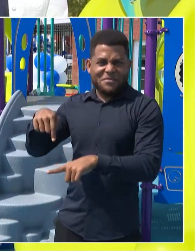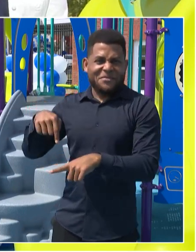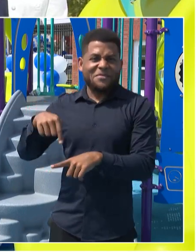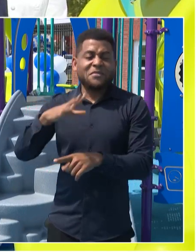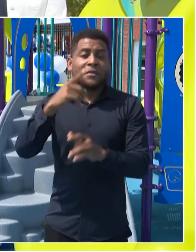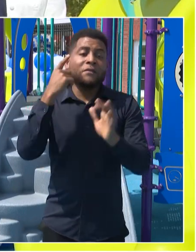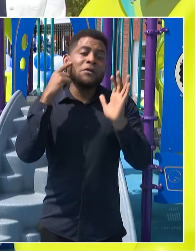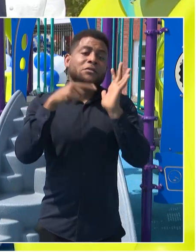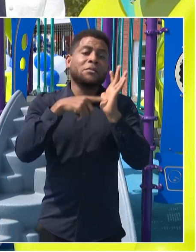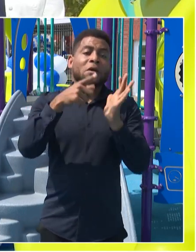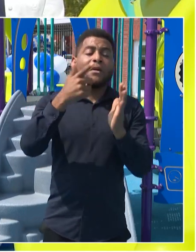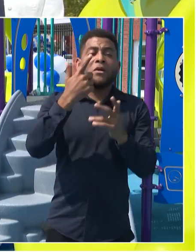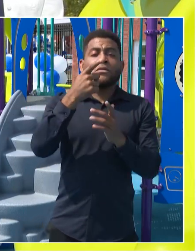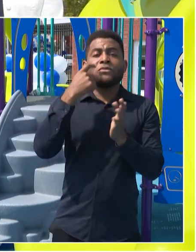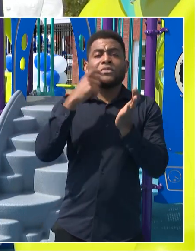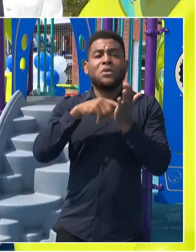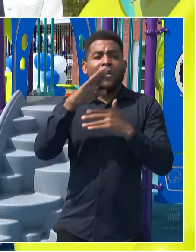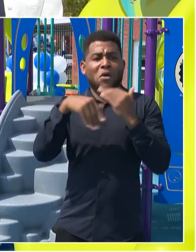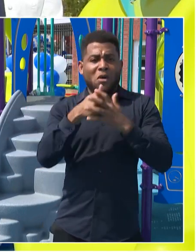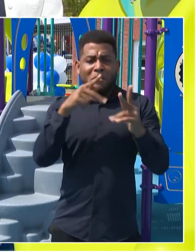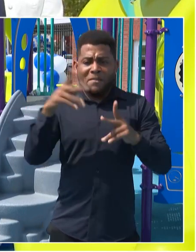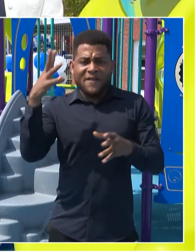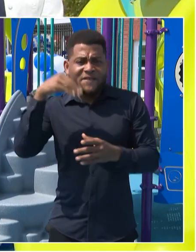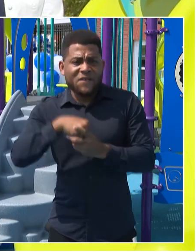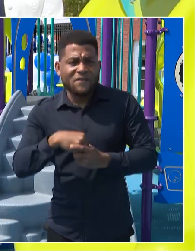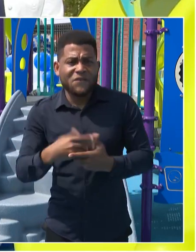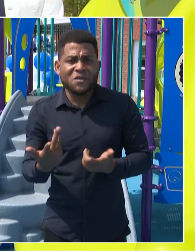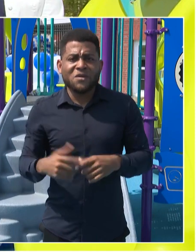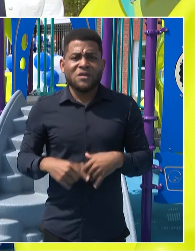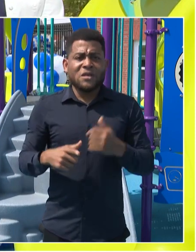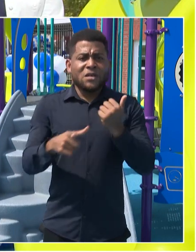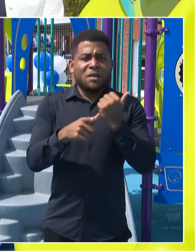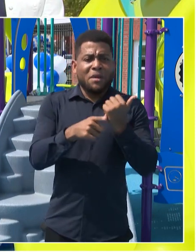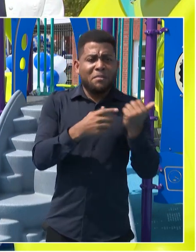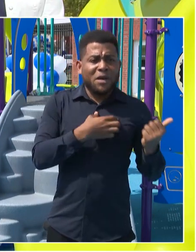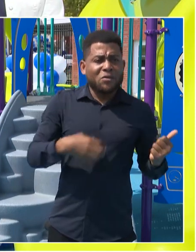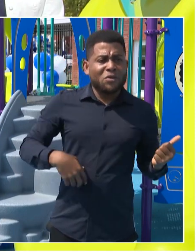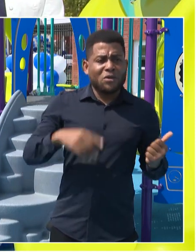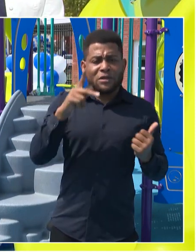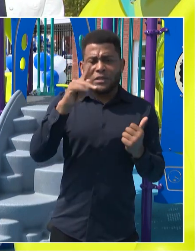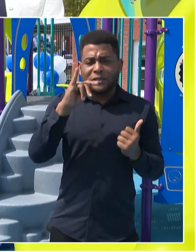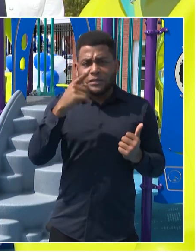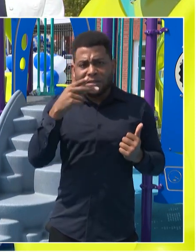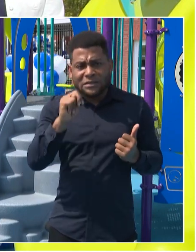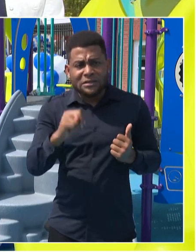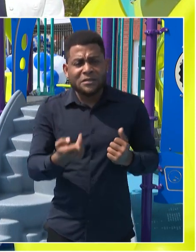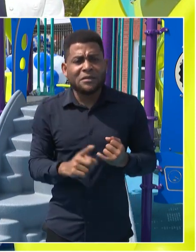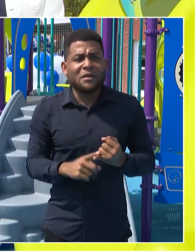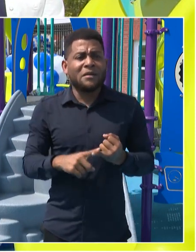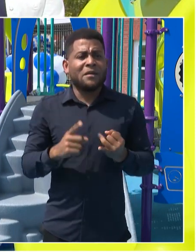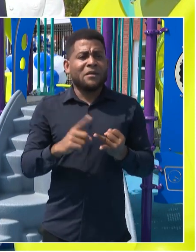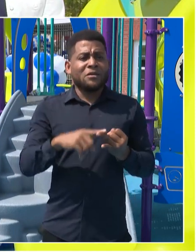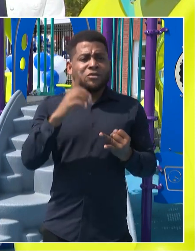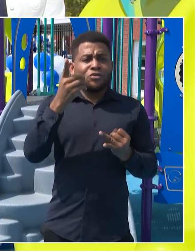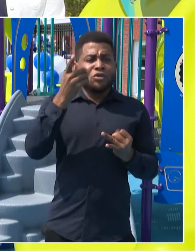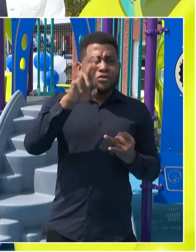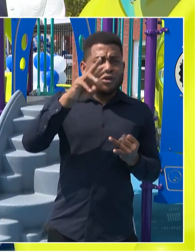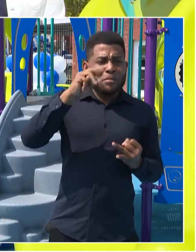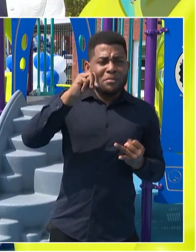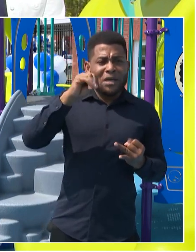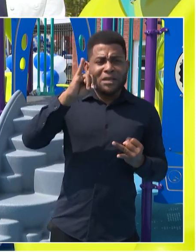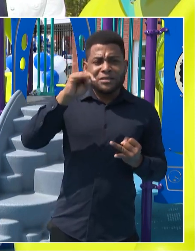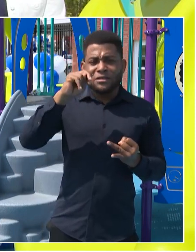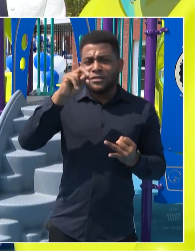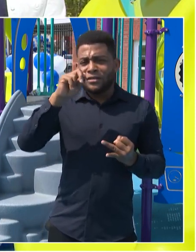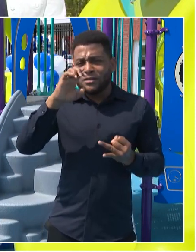people in the village. We have Deputy Mayor Khan, we have the State Superintendent, Dr. Mitchell, the City Administrator. Thank you, those that are part